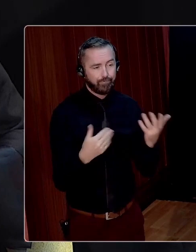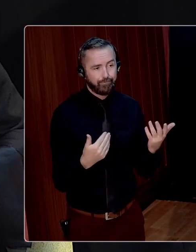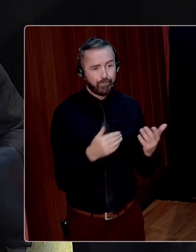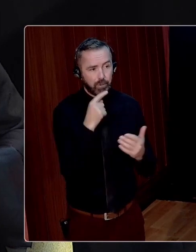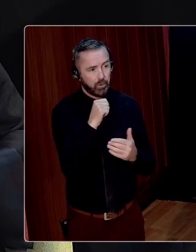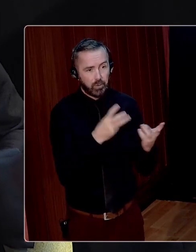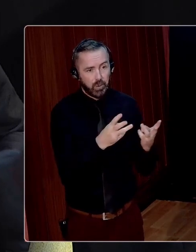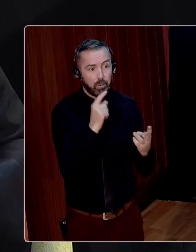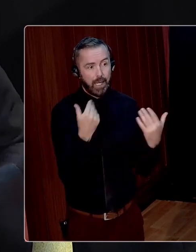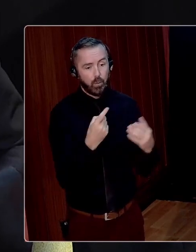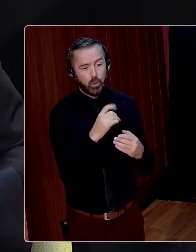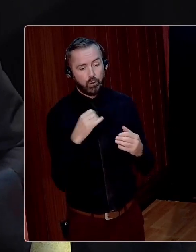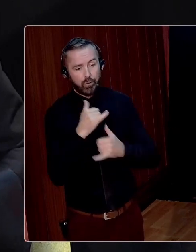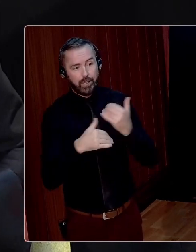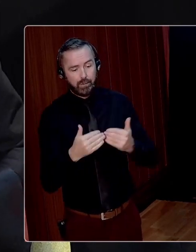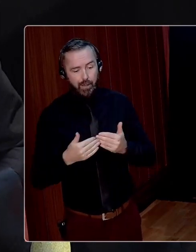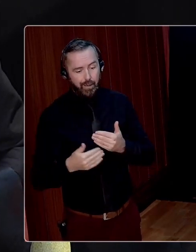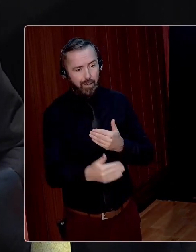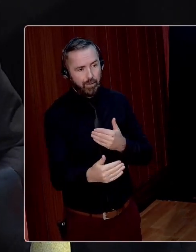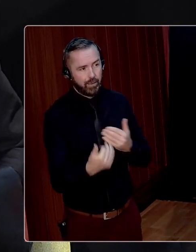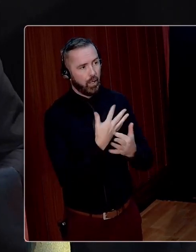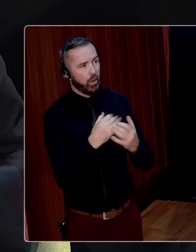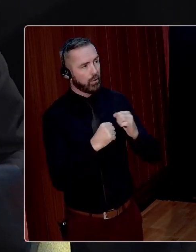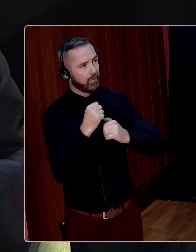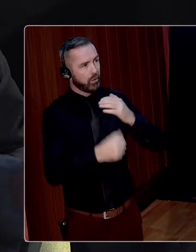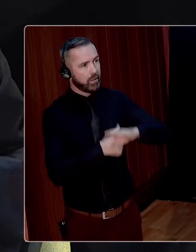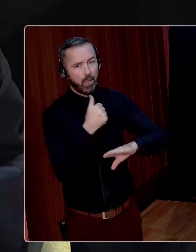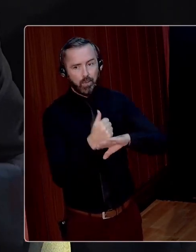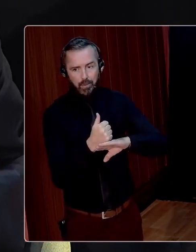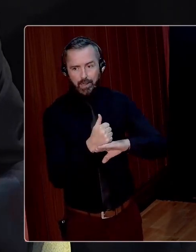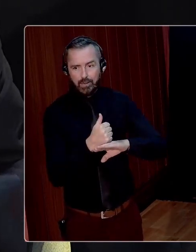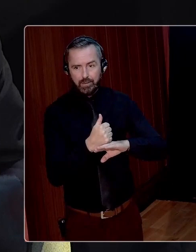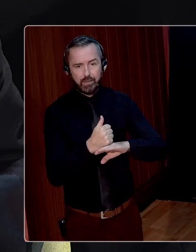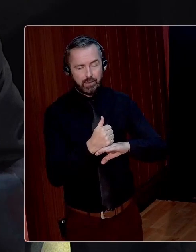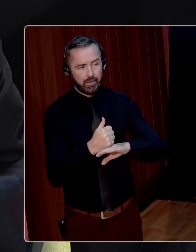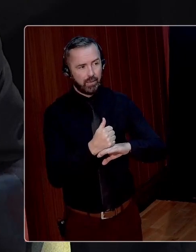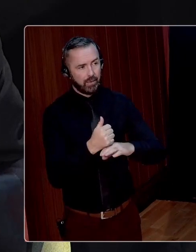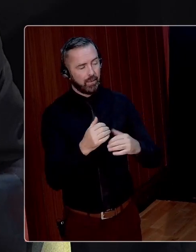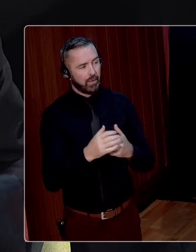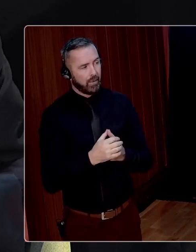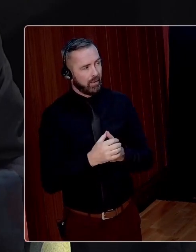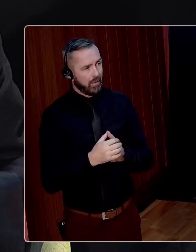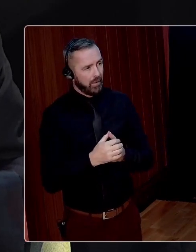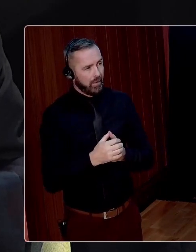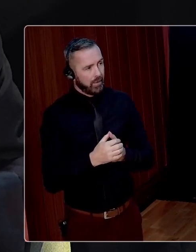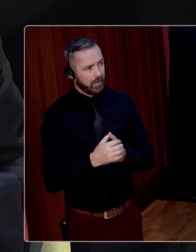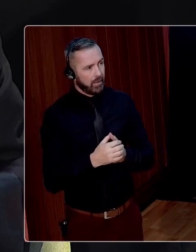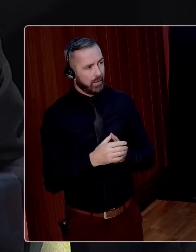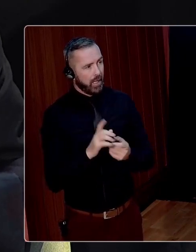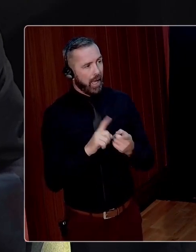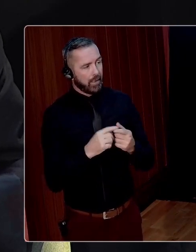certain things failed, didn't work out, but we are here 100 years on, a lot of structures have been implemented, and the